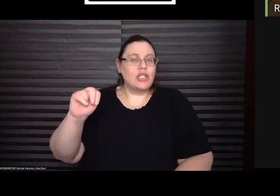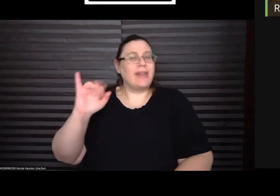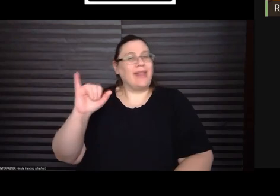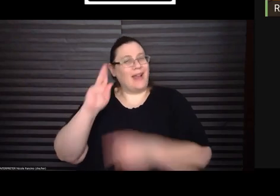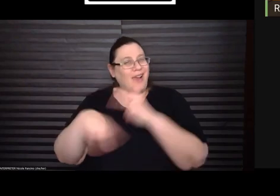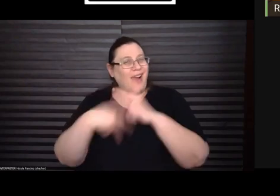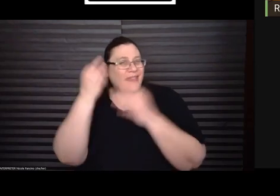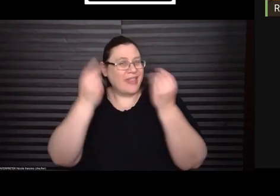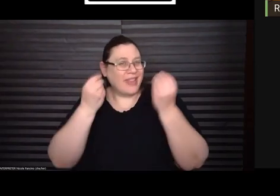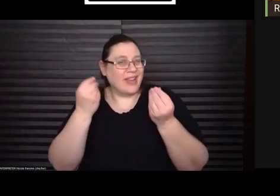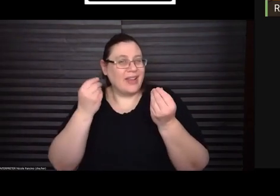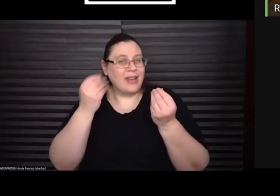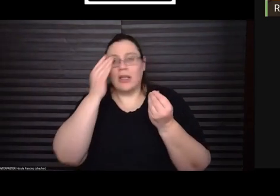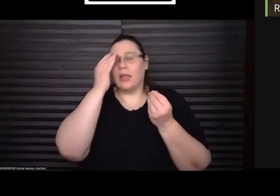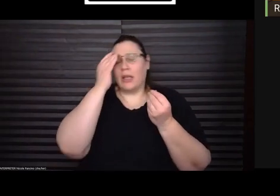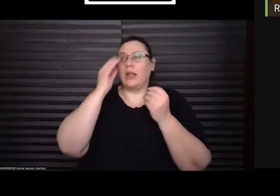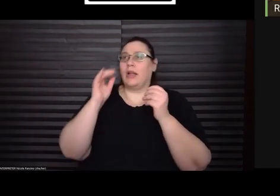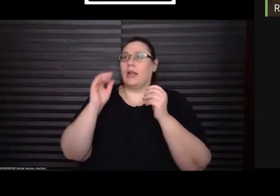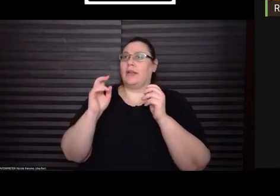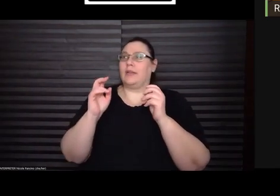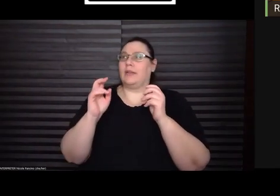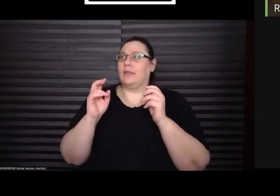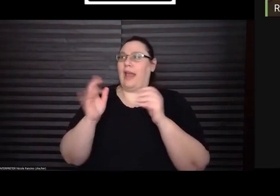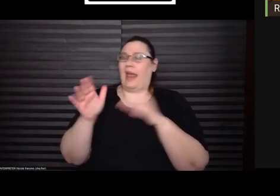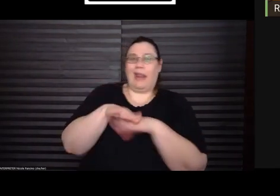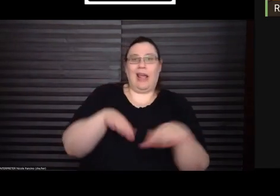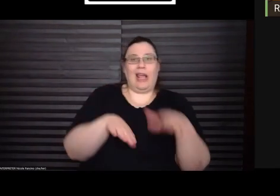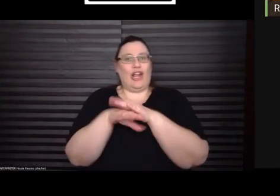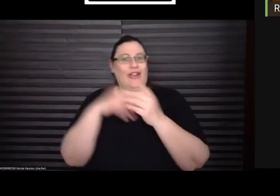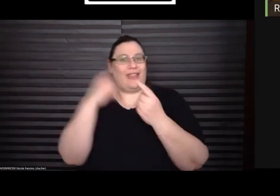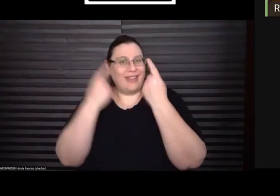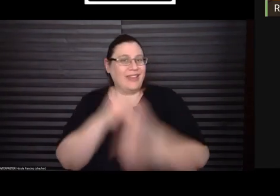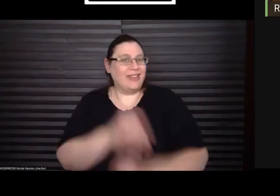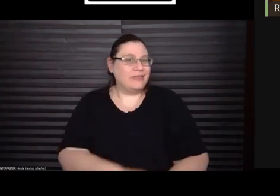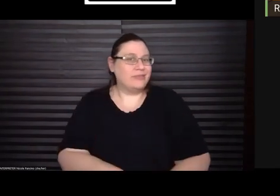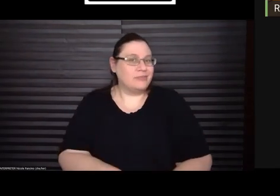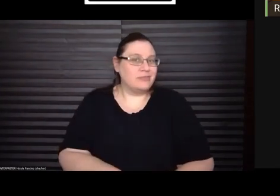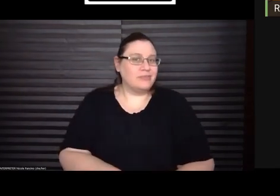to that kind of thinking, right? That mm-hmm. kind of layered thinking.